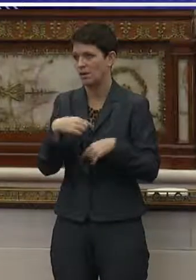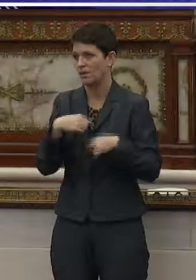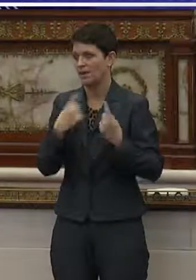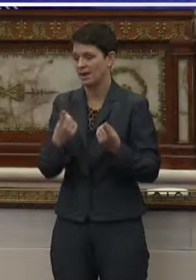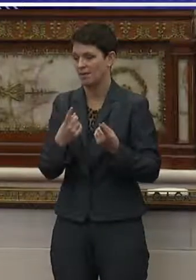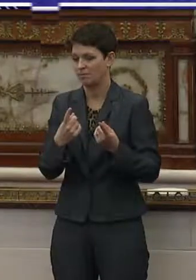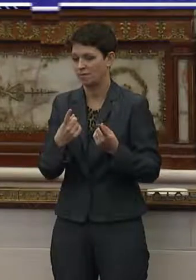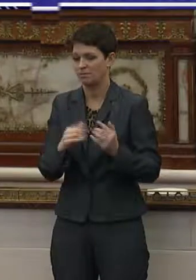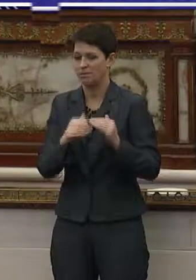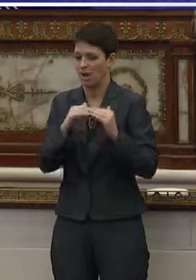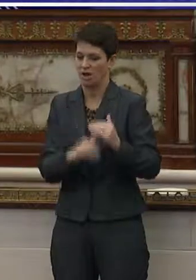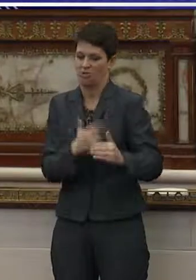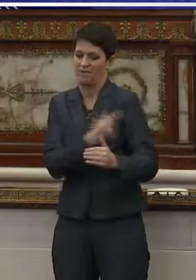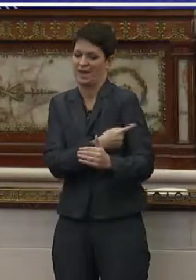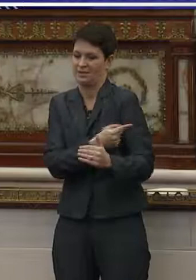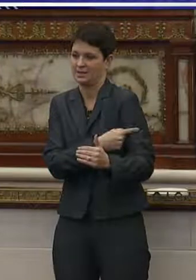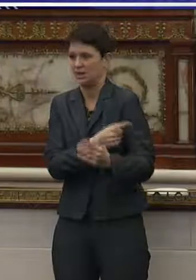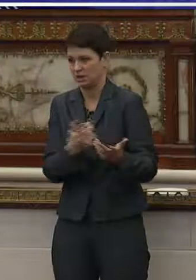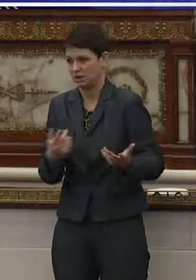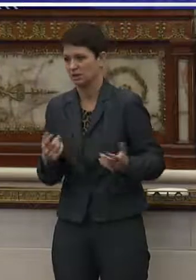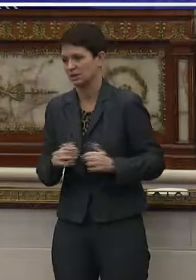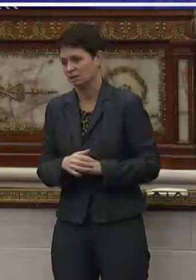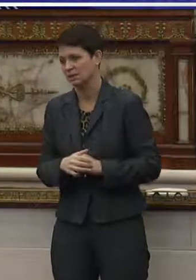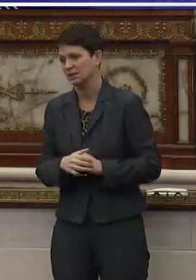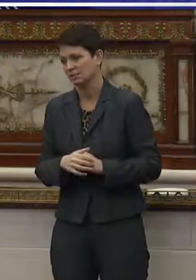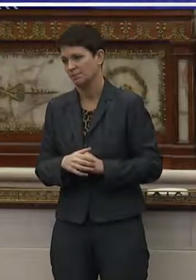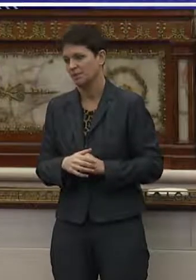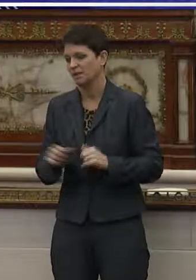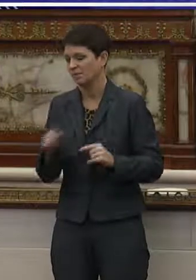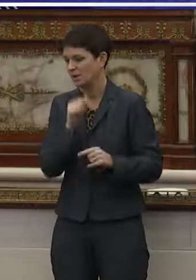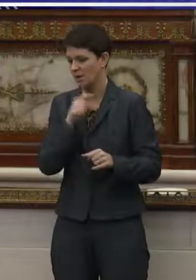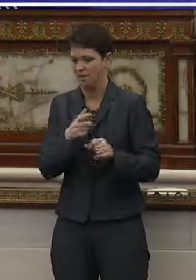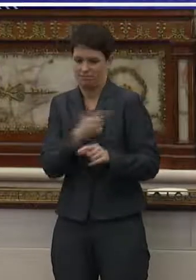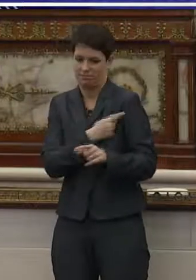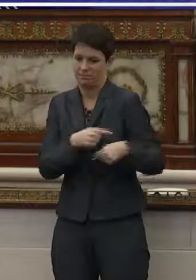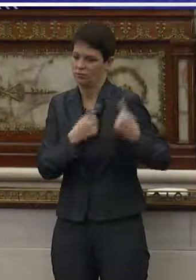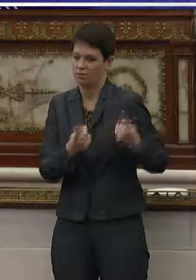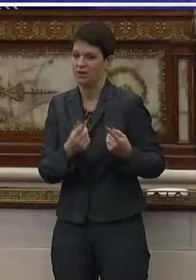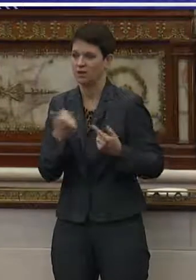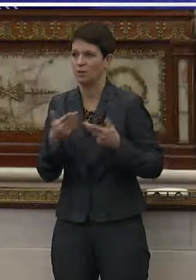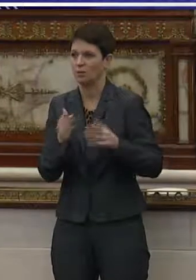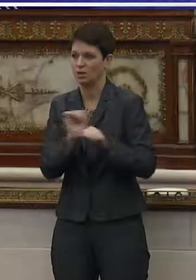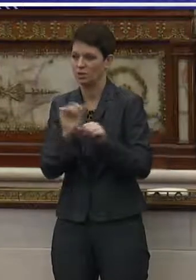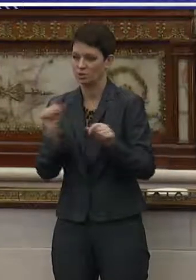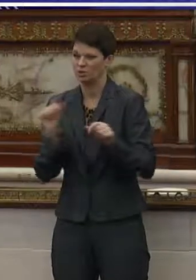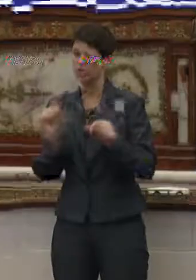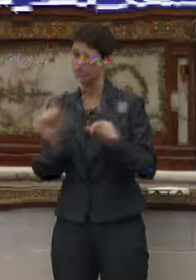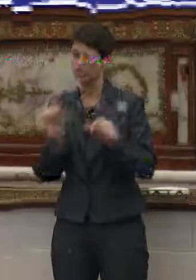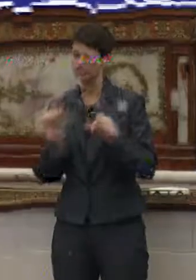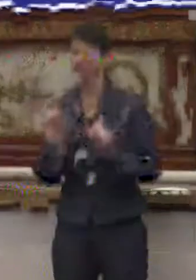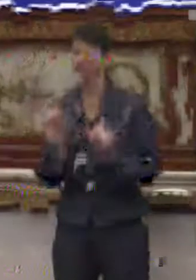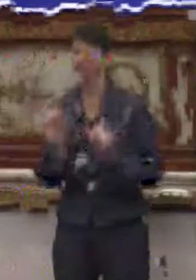under vaccinated. And so that's another way to work to achieve our goals.